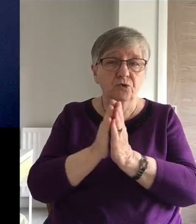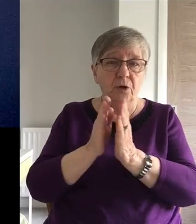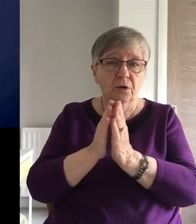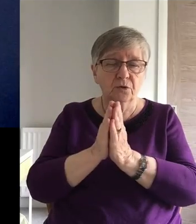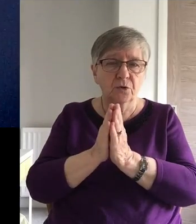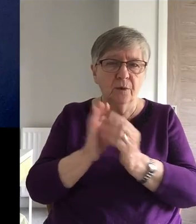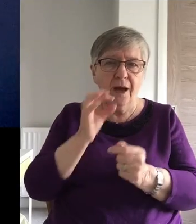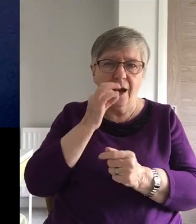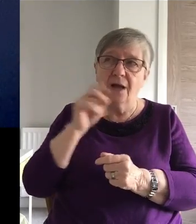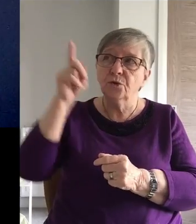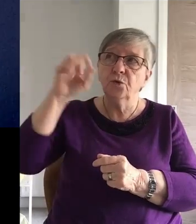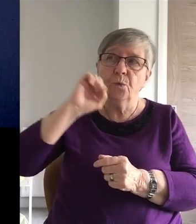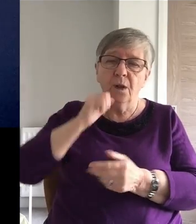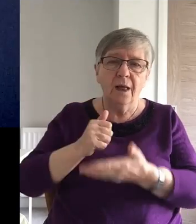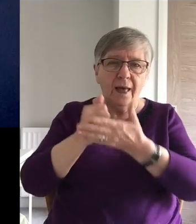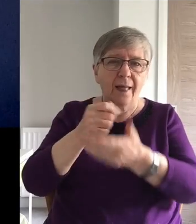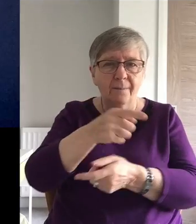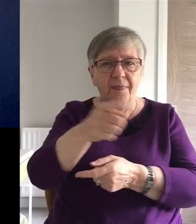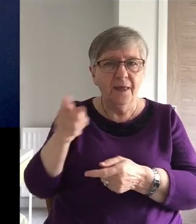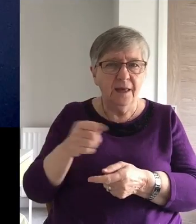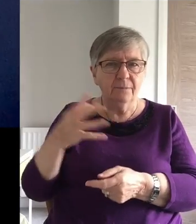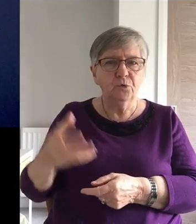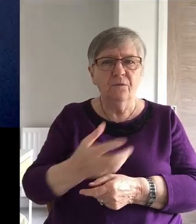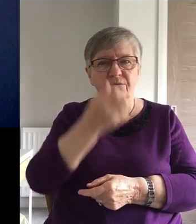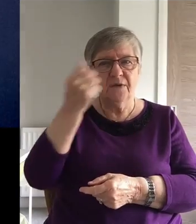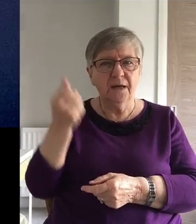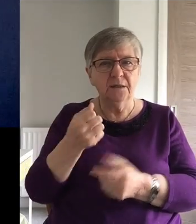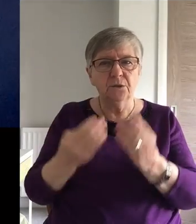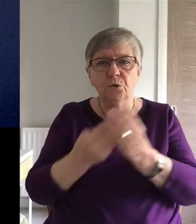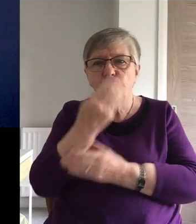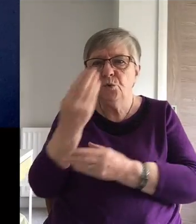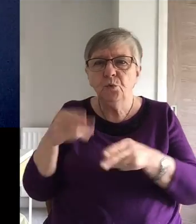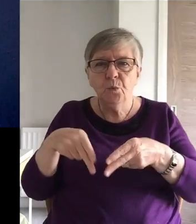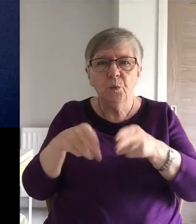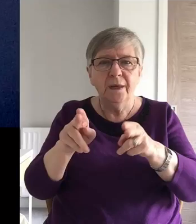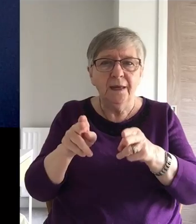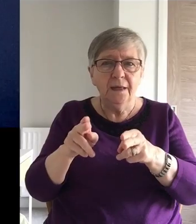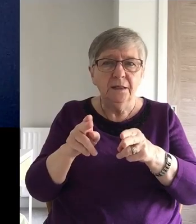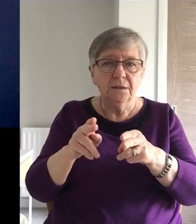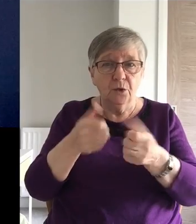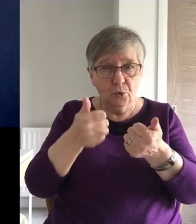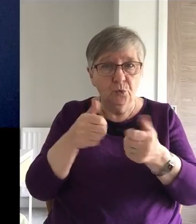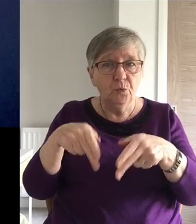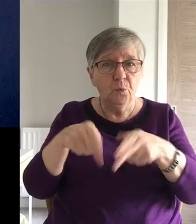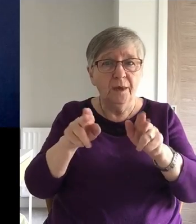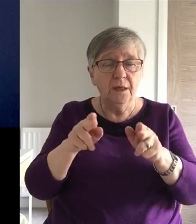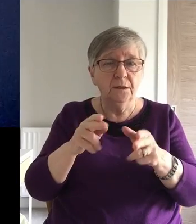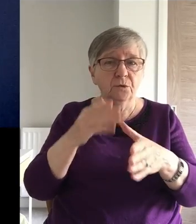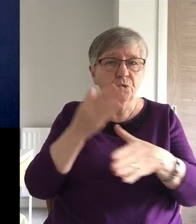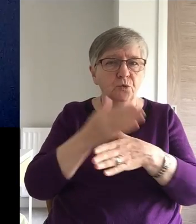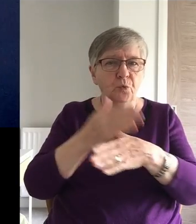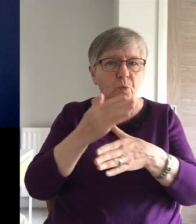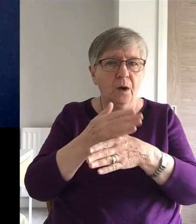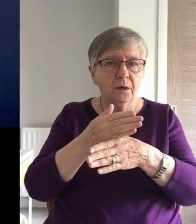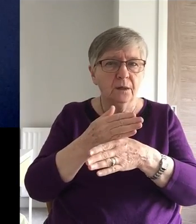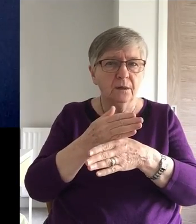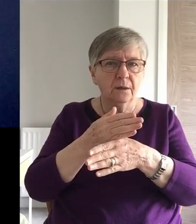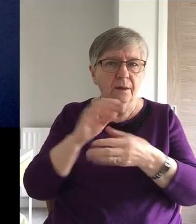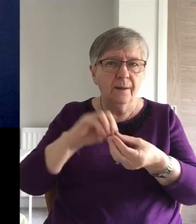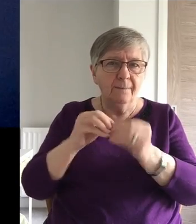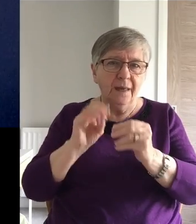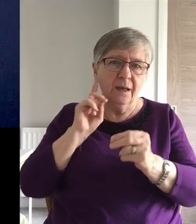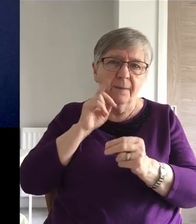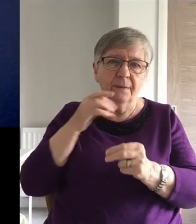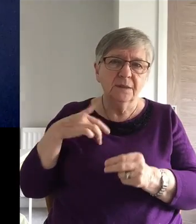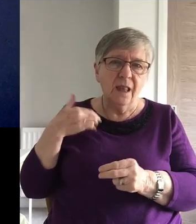would enable them to find new and innovative and relevant ways to work, that it would make people's